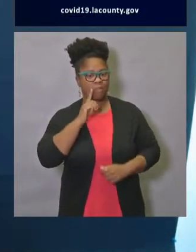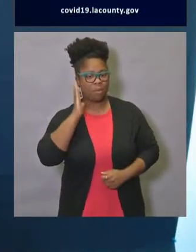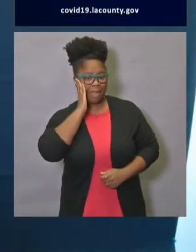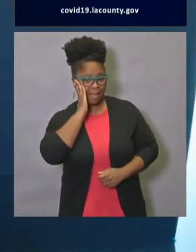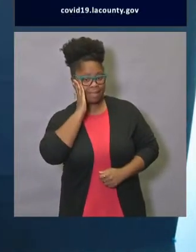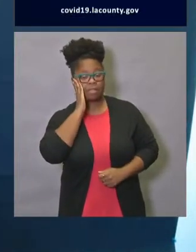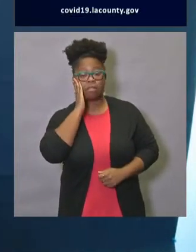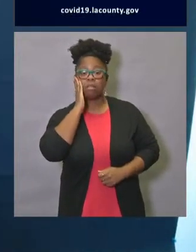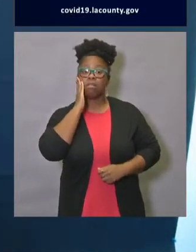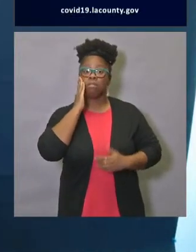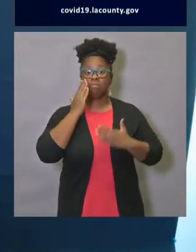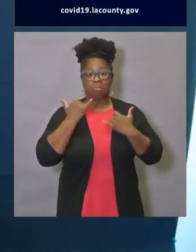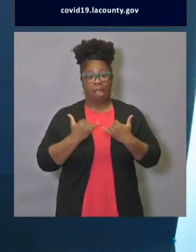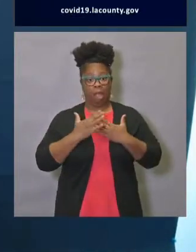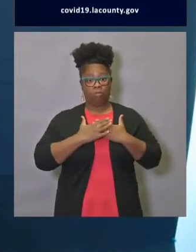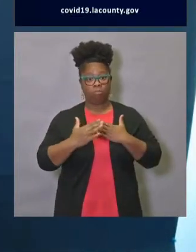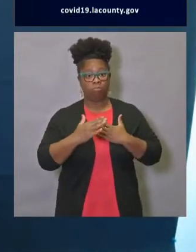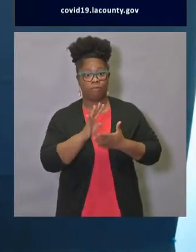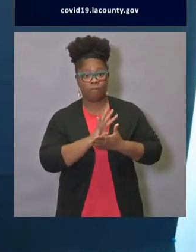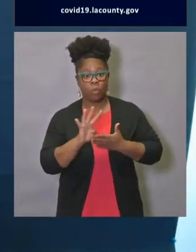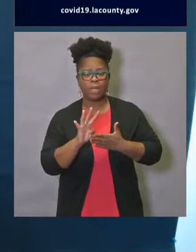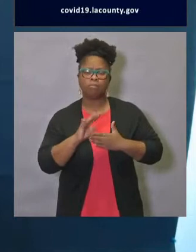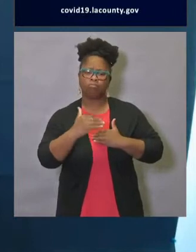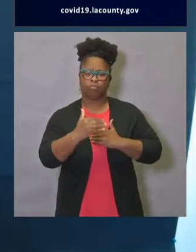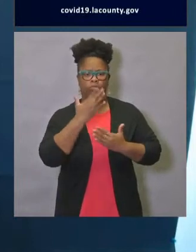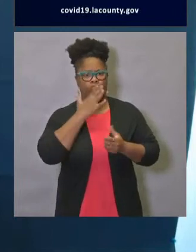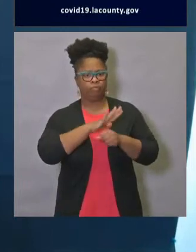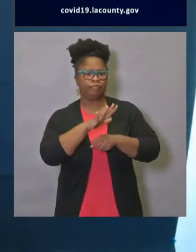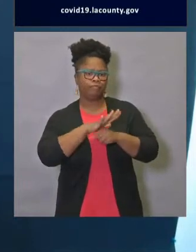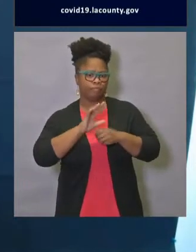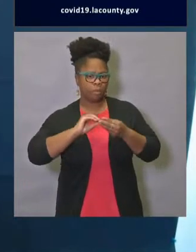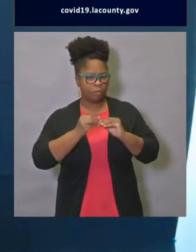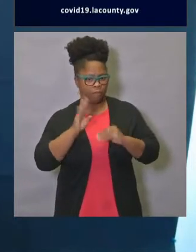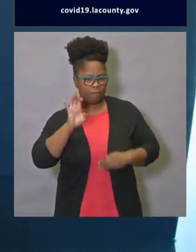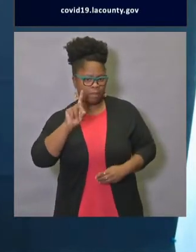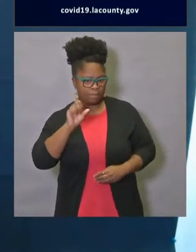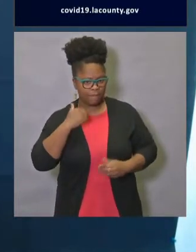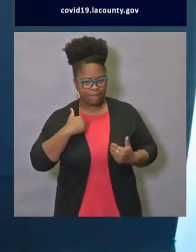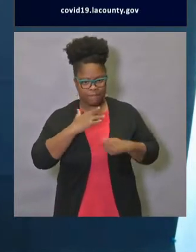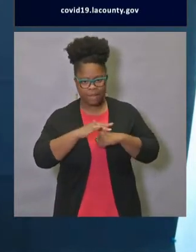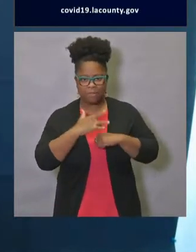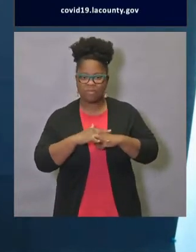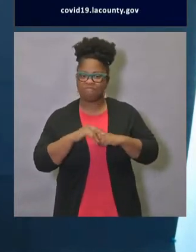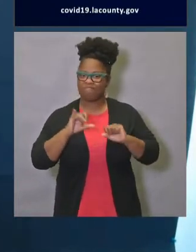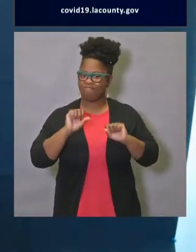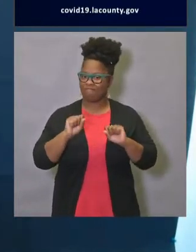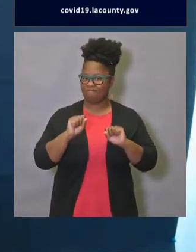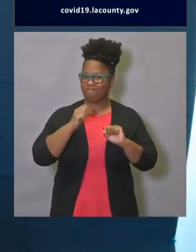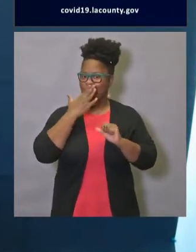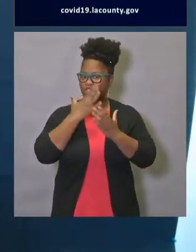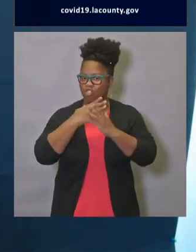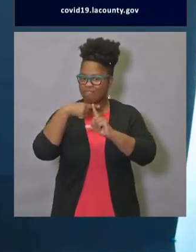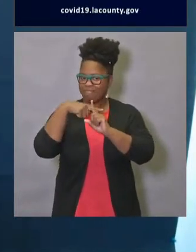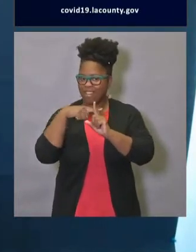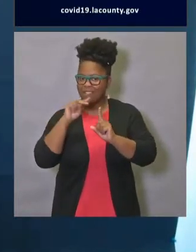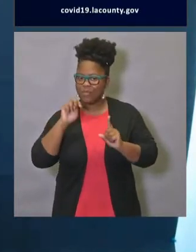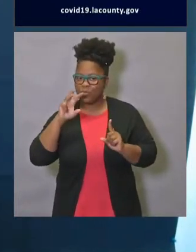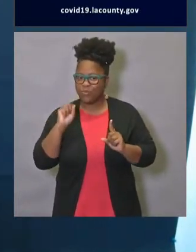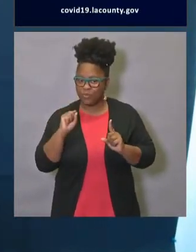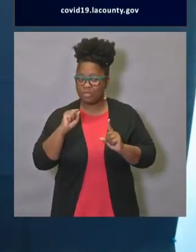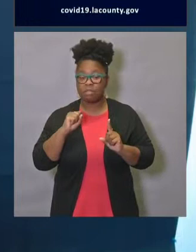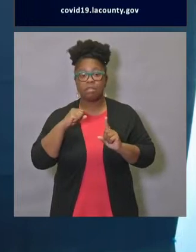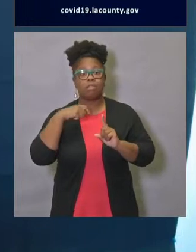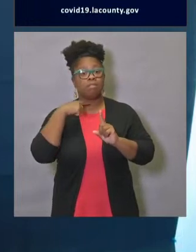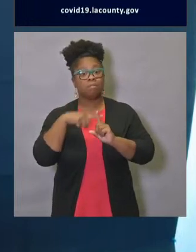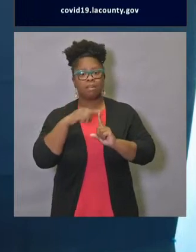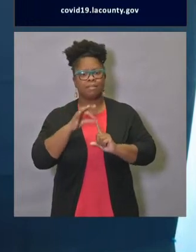over the next 4 weeks will be adequate. As I've said before, we all know that this is very positive news, and it's positive alongside especially